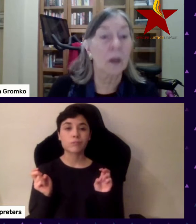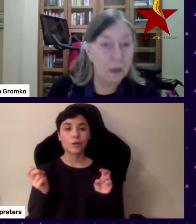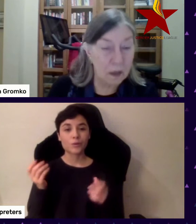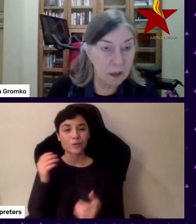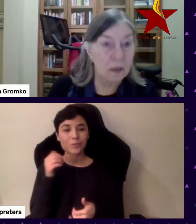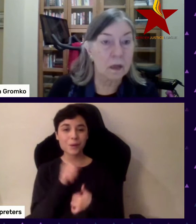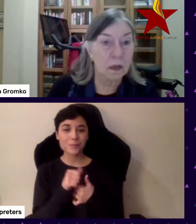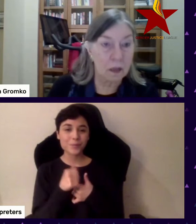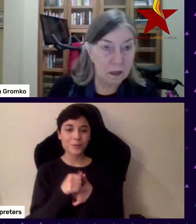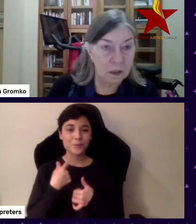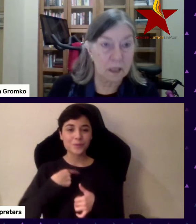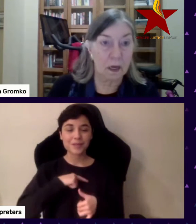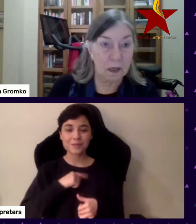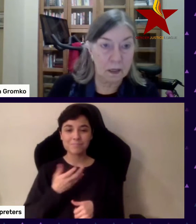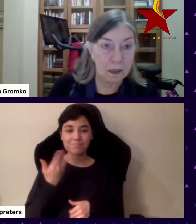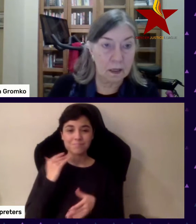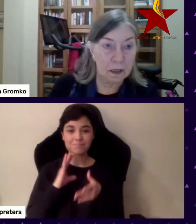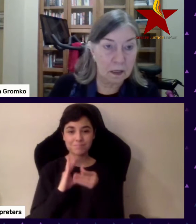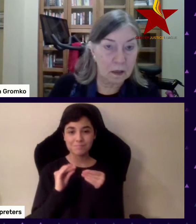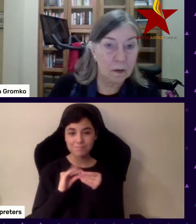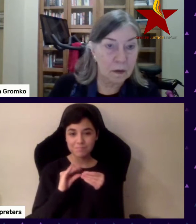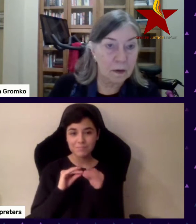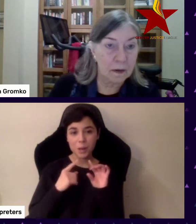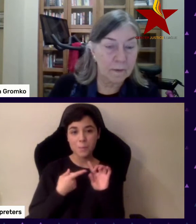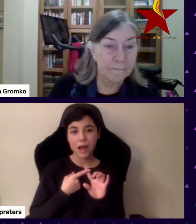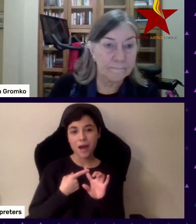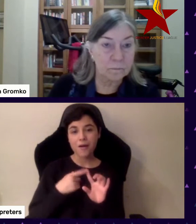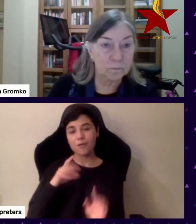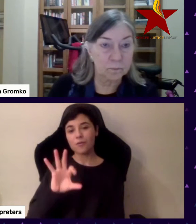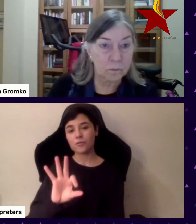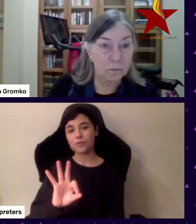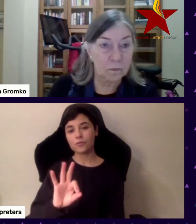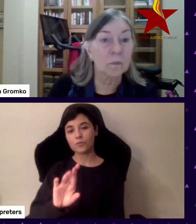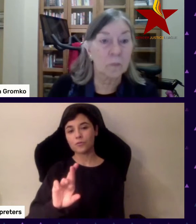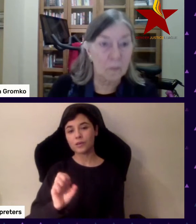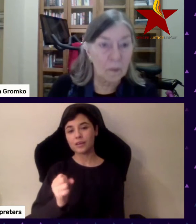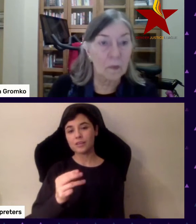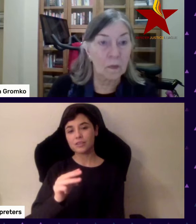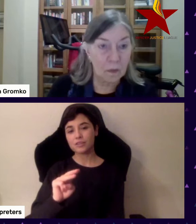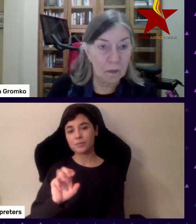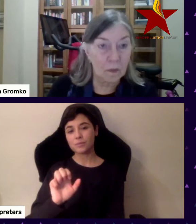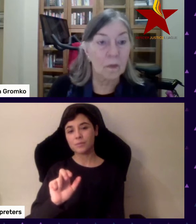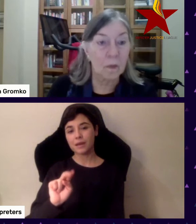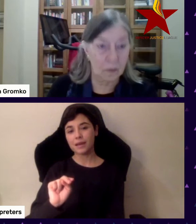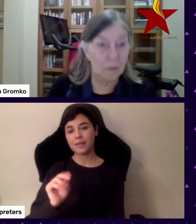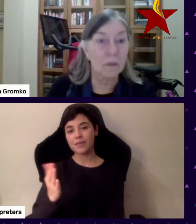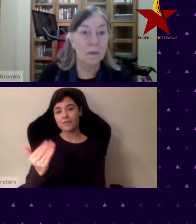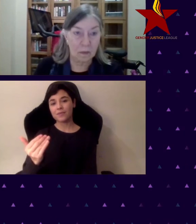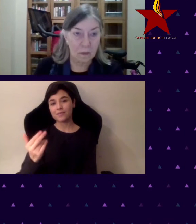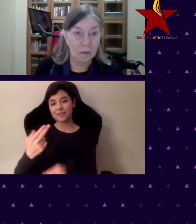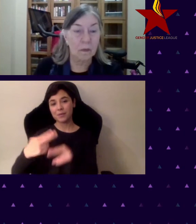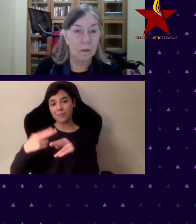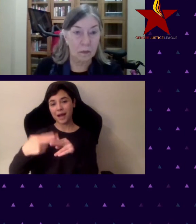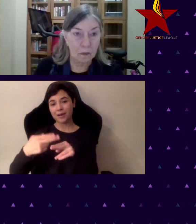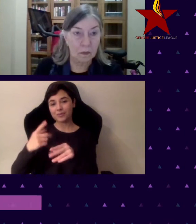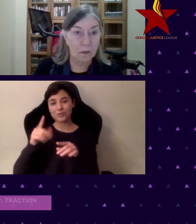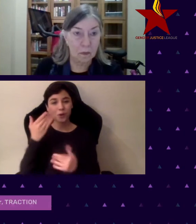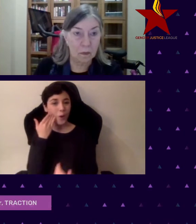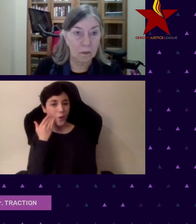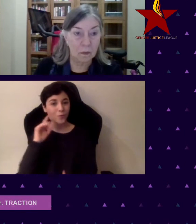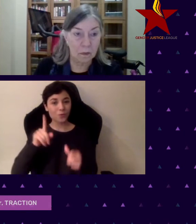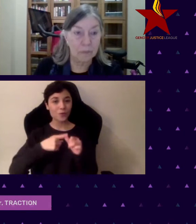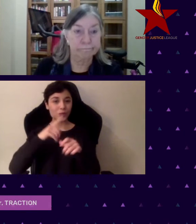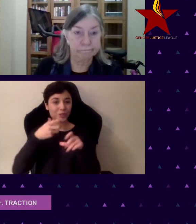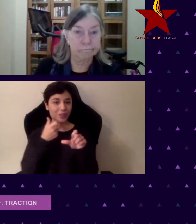or the freshman 15 when you put on your first year of college and you put on weight. I think there's a lot of concern about people who've put on some